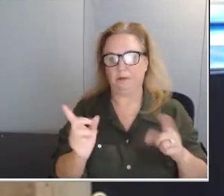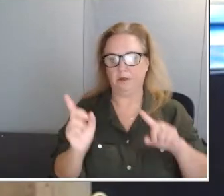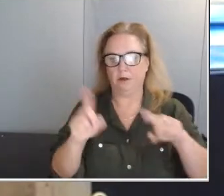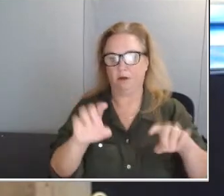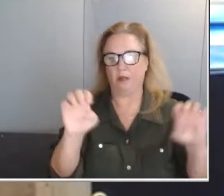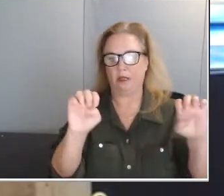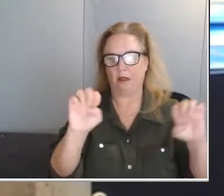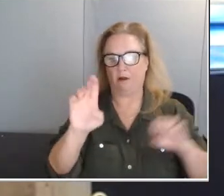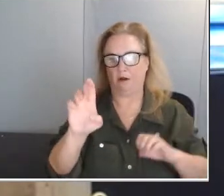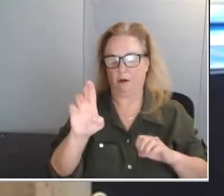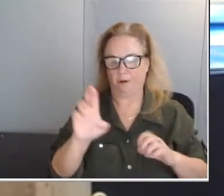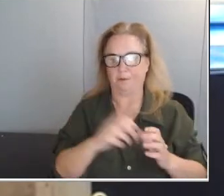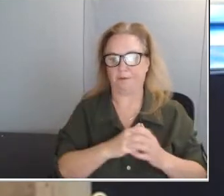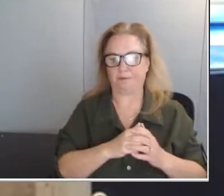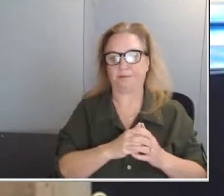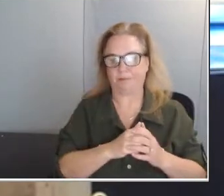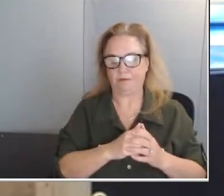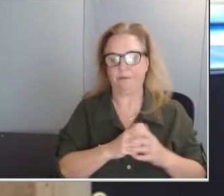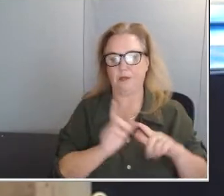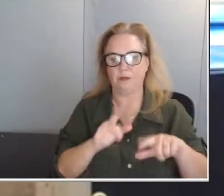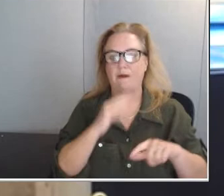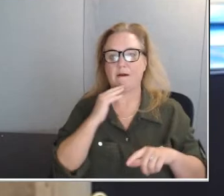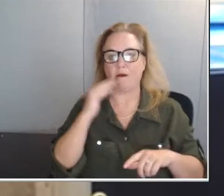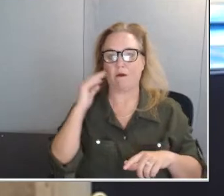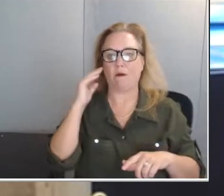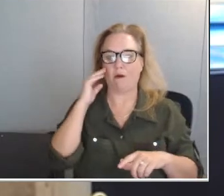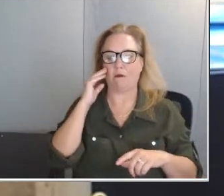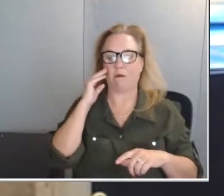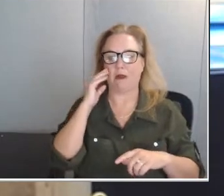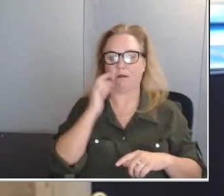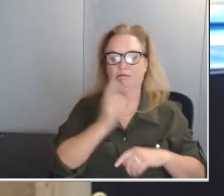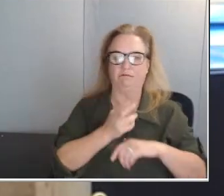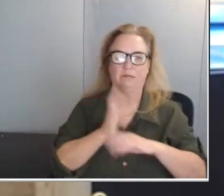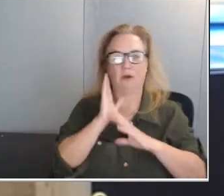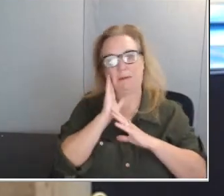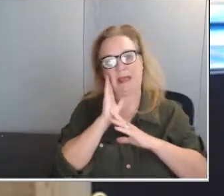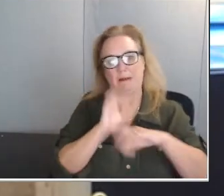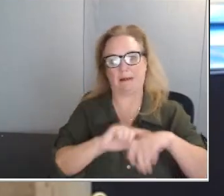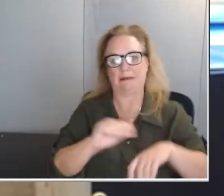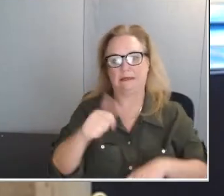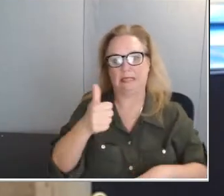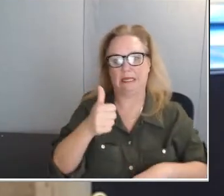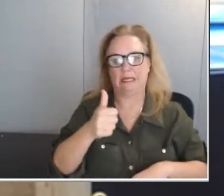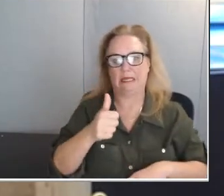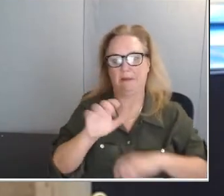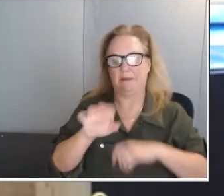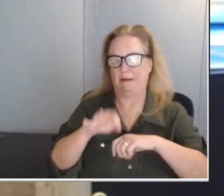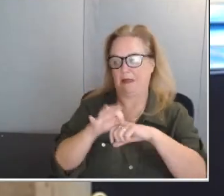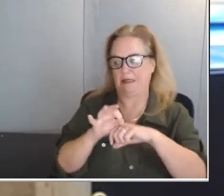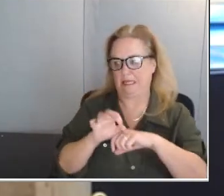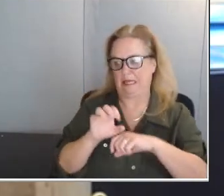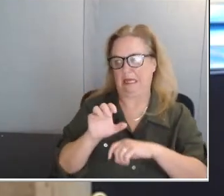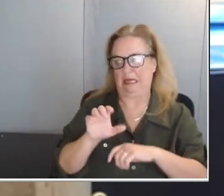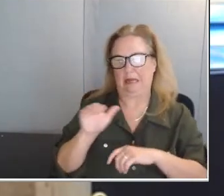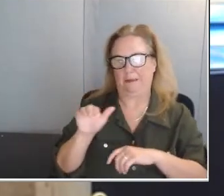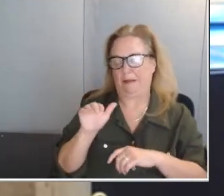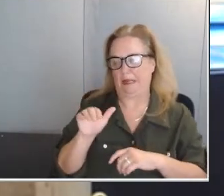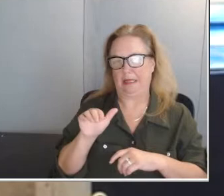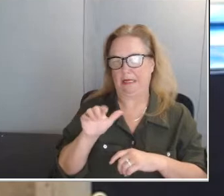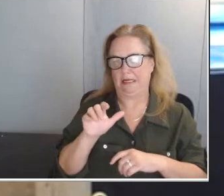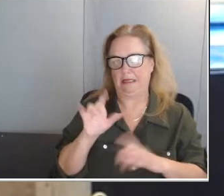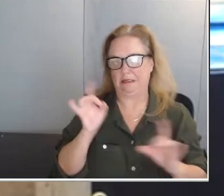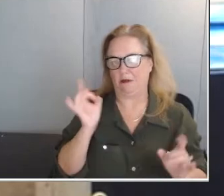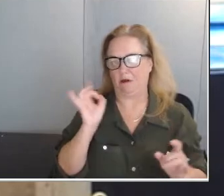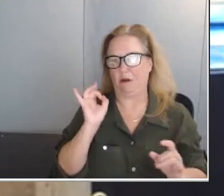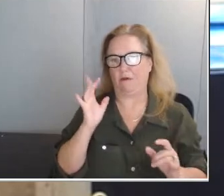an emergency room. And so lo and behold, I go home, and right as I'm going to bed about 10 o'clock, I look at my fiance, Sarah, and I go, this is